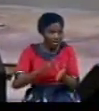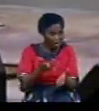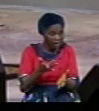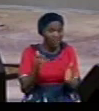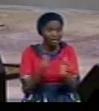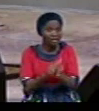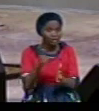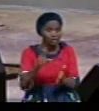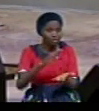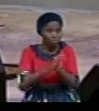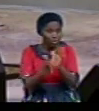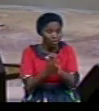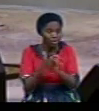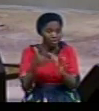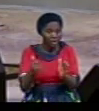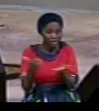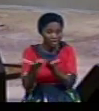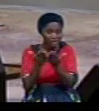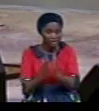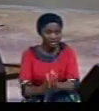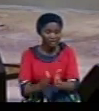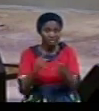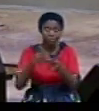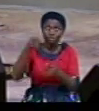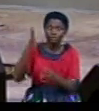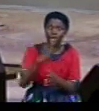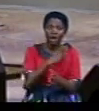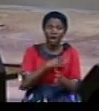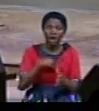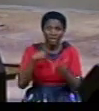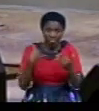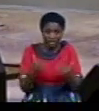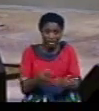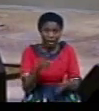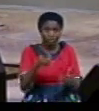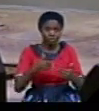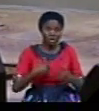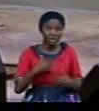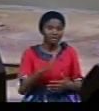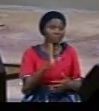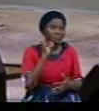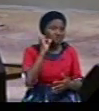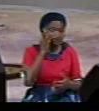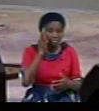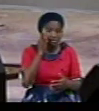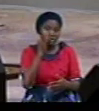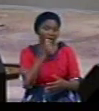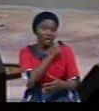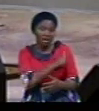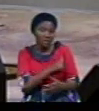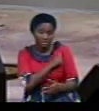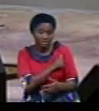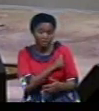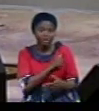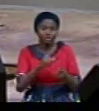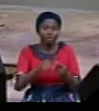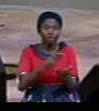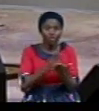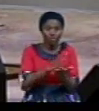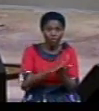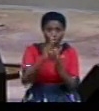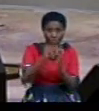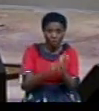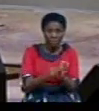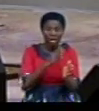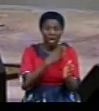servants to God and ye have your fruit unto Holiness and the age and the goal and